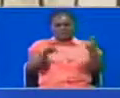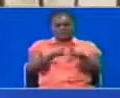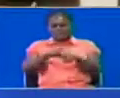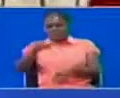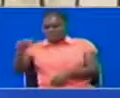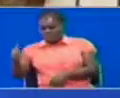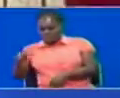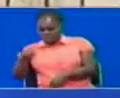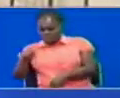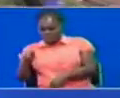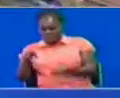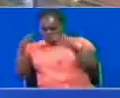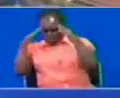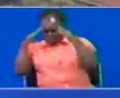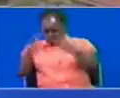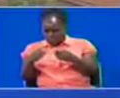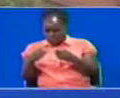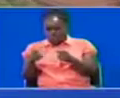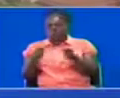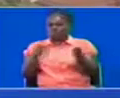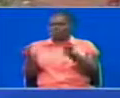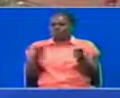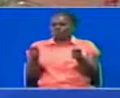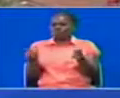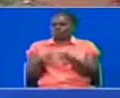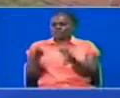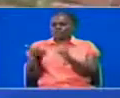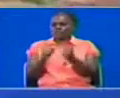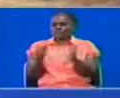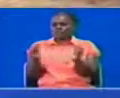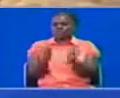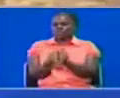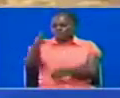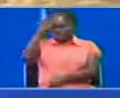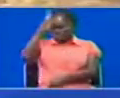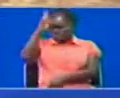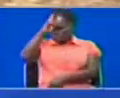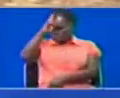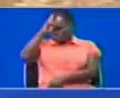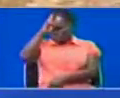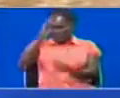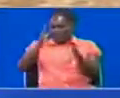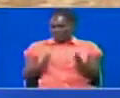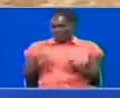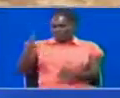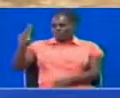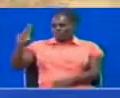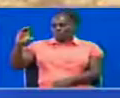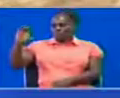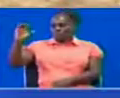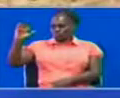Kiplagat, as she is keen to impose her supremacy and will be competing alongside police teammates Hivin Kieng, Lucy